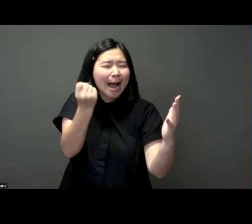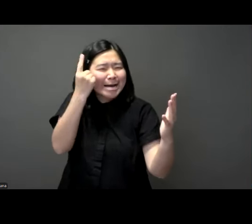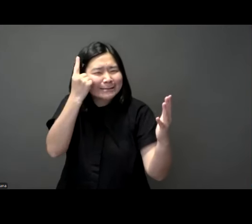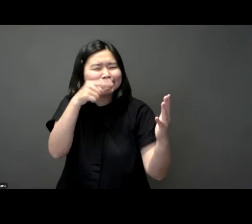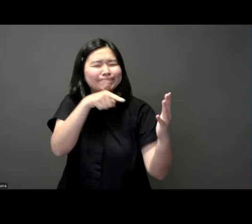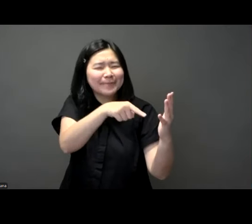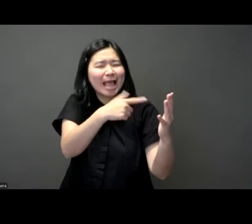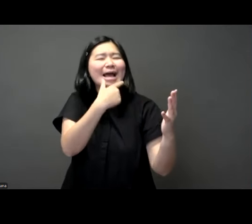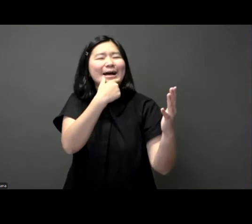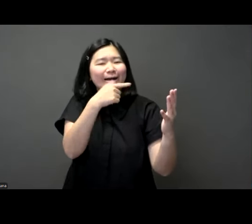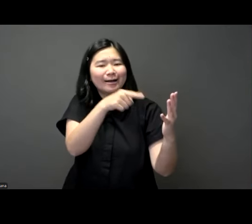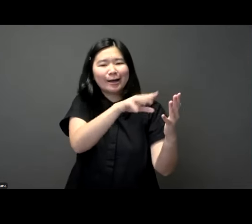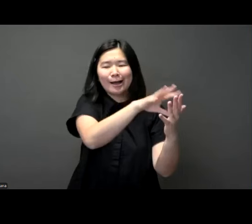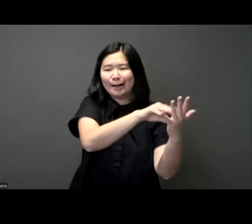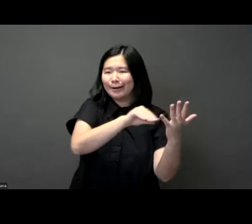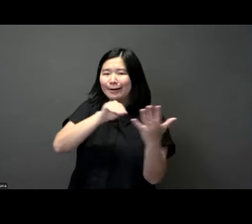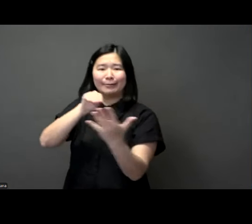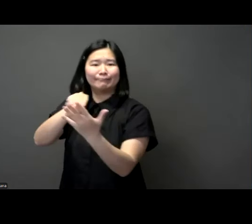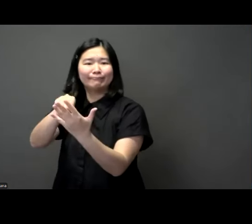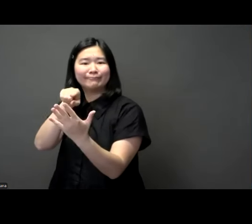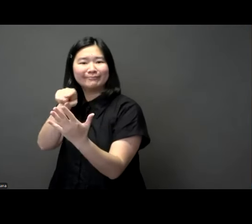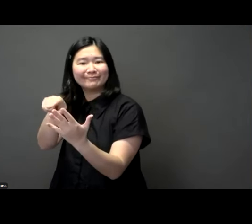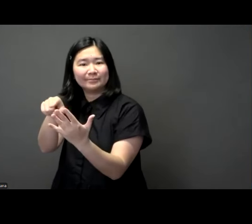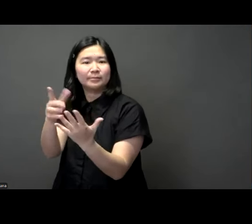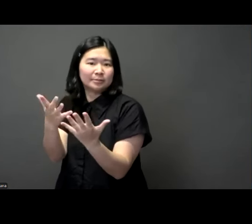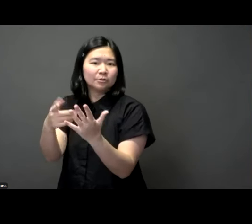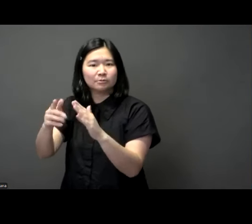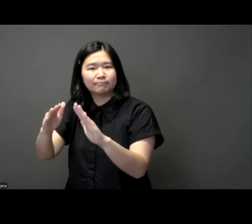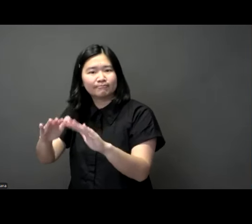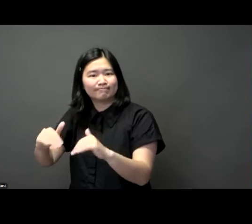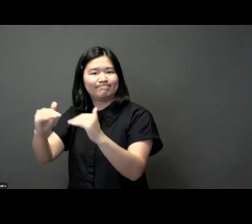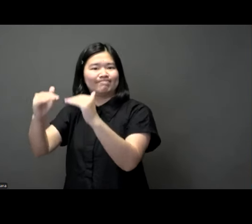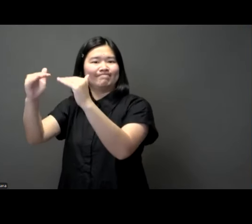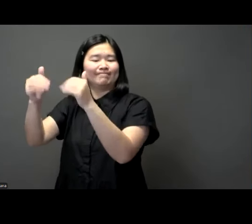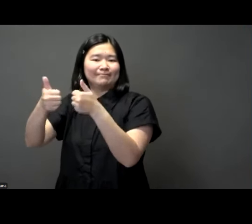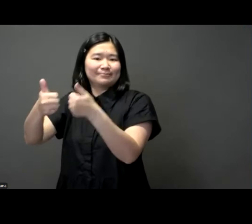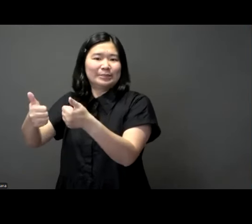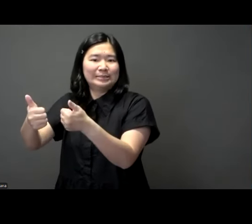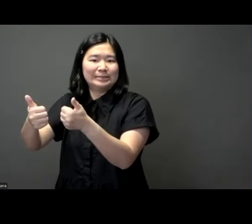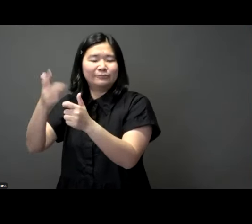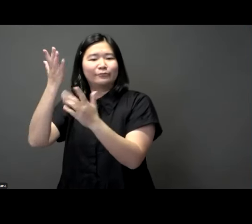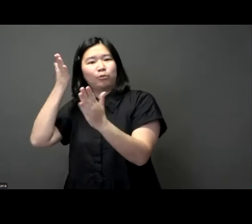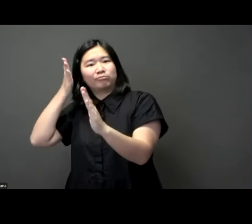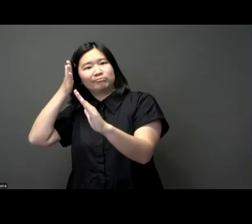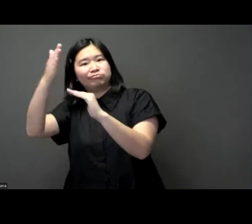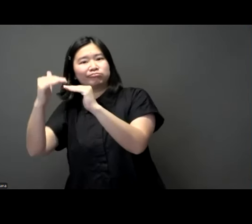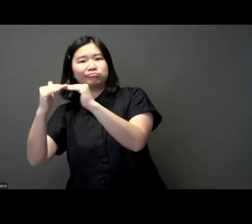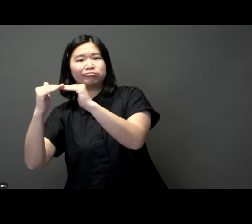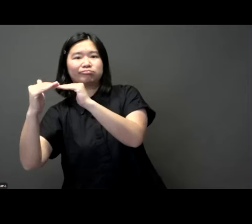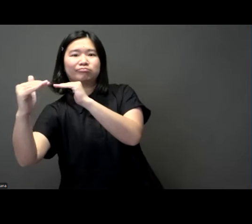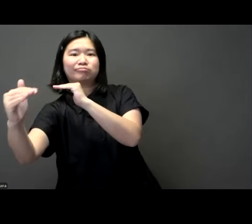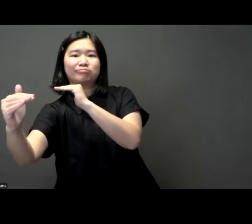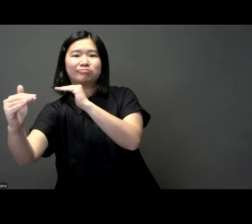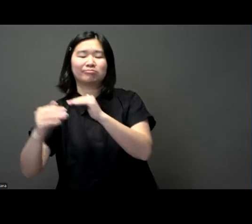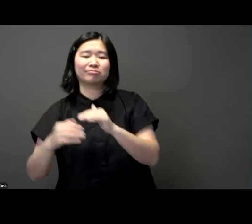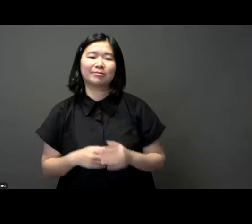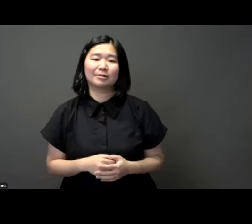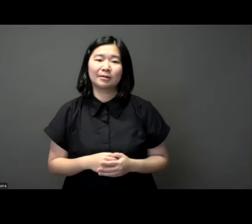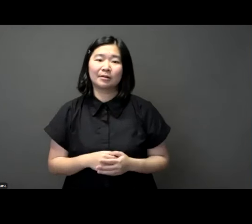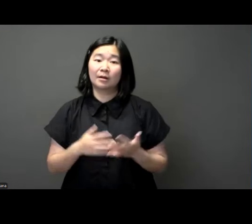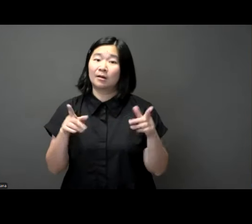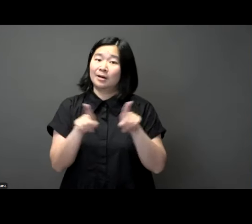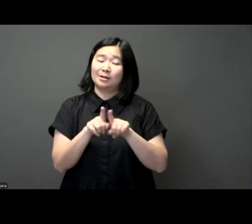need to be addressed. And this commitment to equity ensures that our policies and programs for